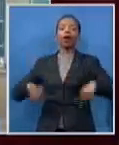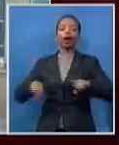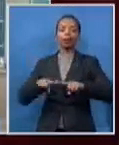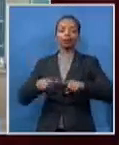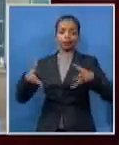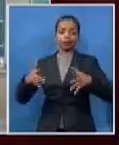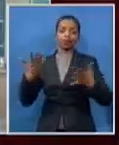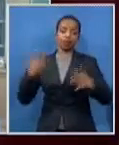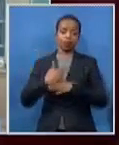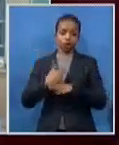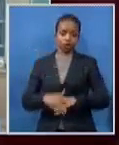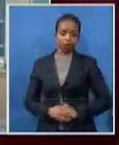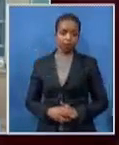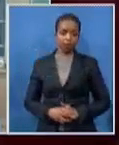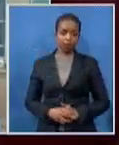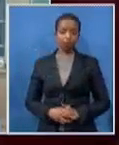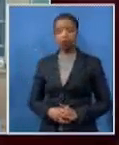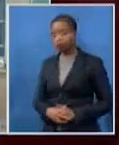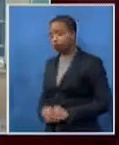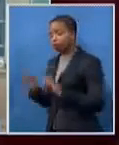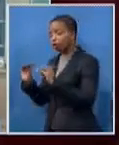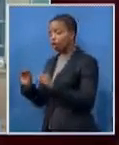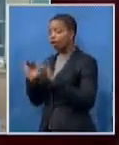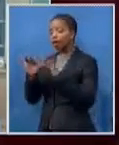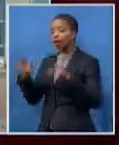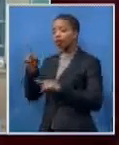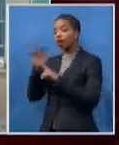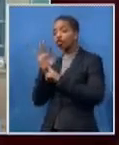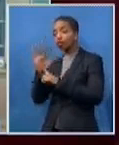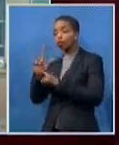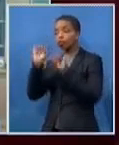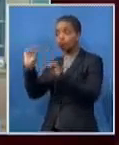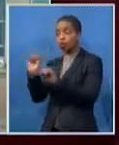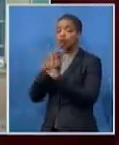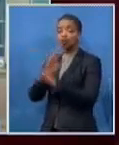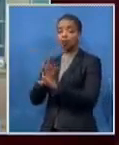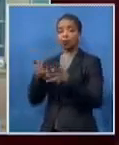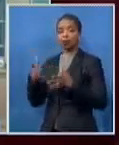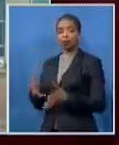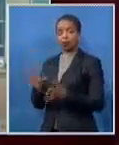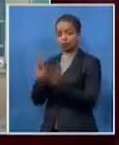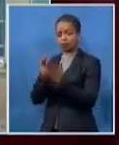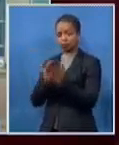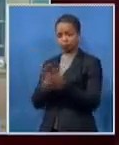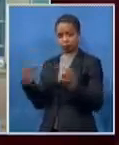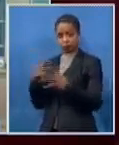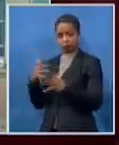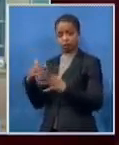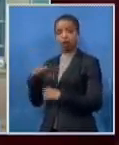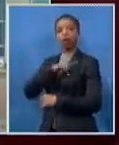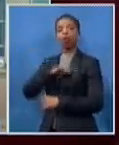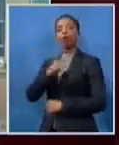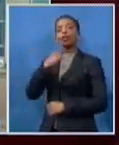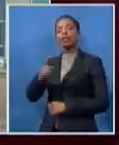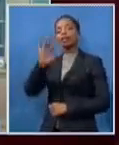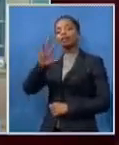that you show on your report here are staggering and really scary. 52% of the workforce in this group unemployed,